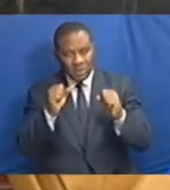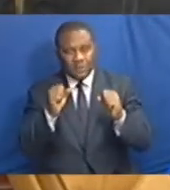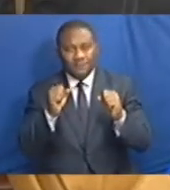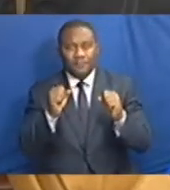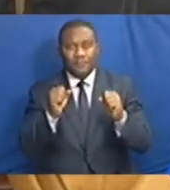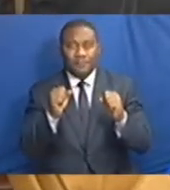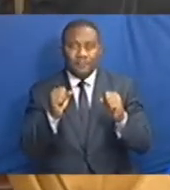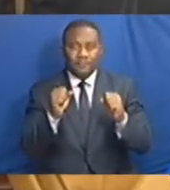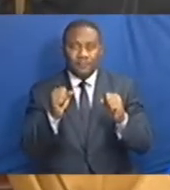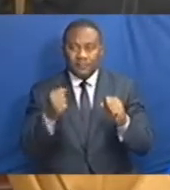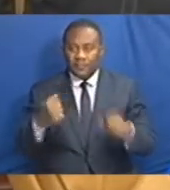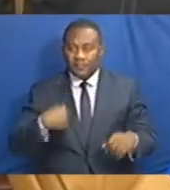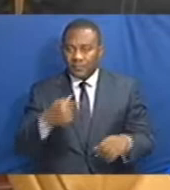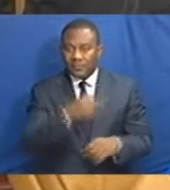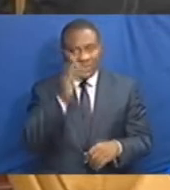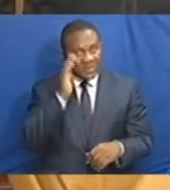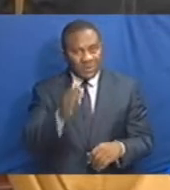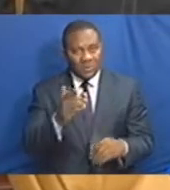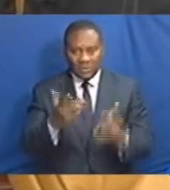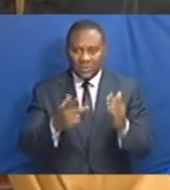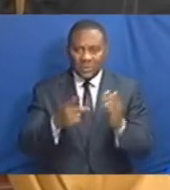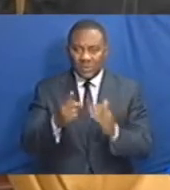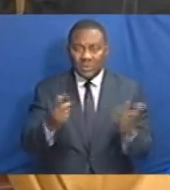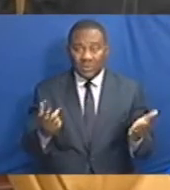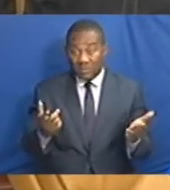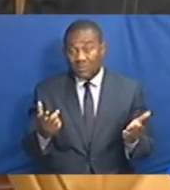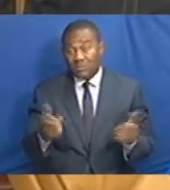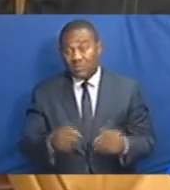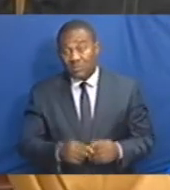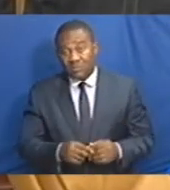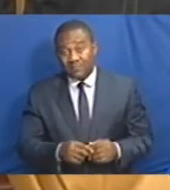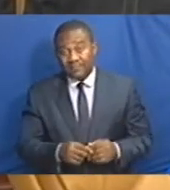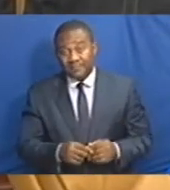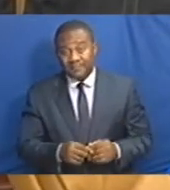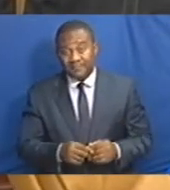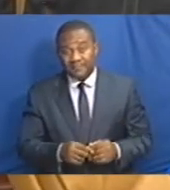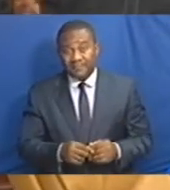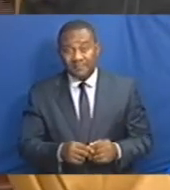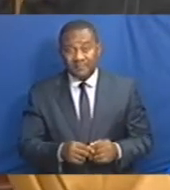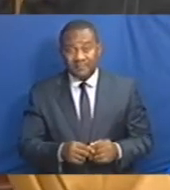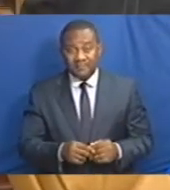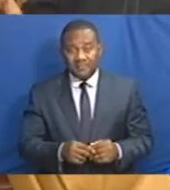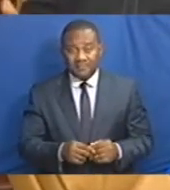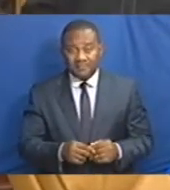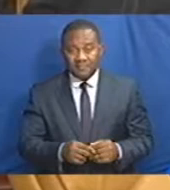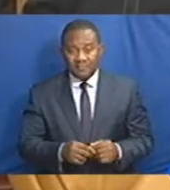that, we are going to develop our fertilizers. We are going to get our bitumen to